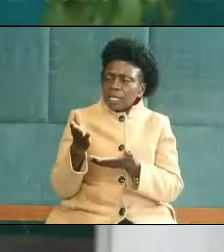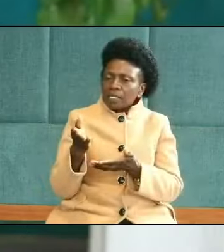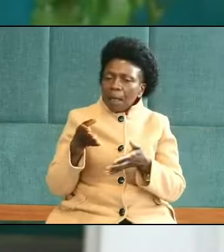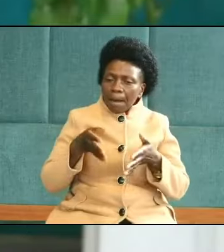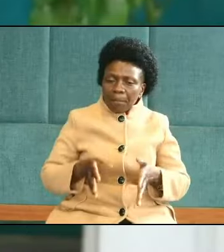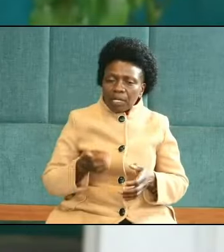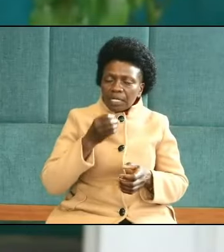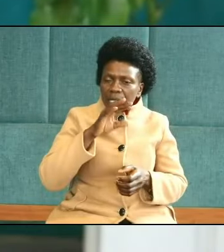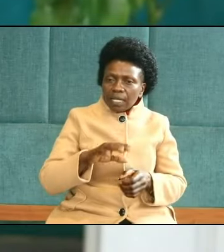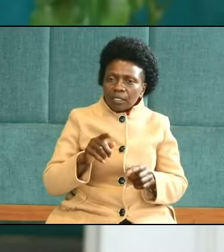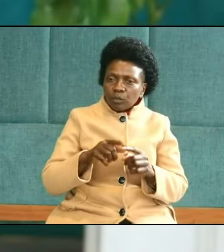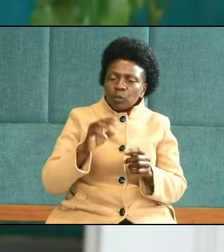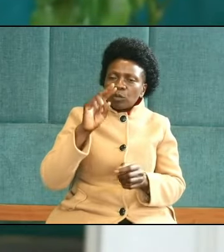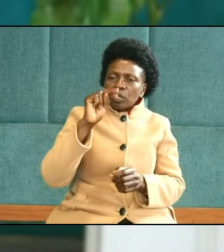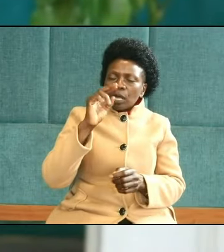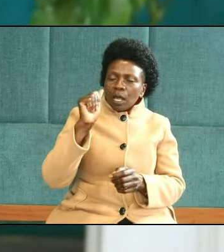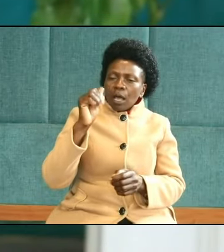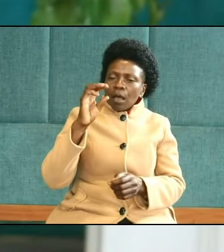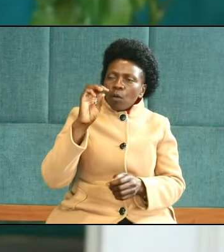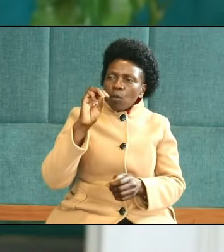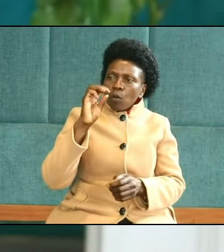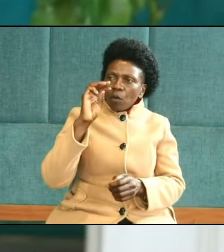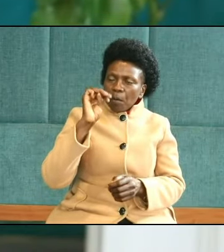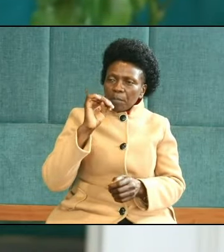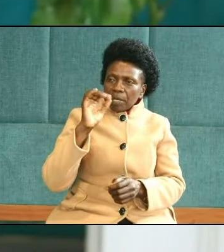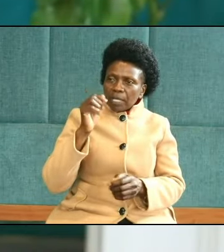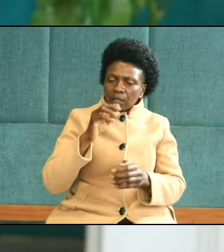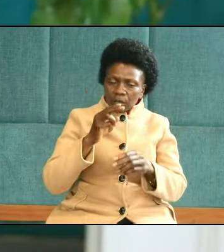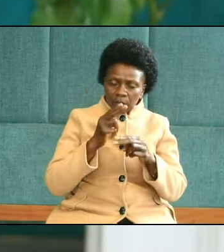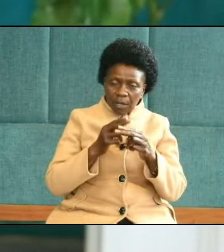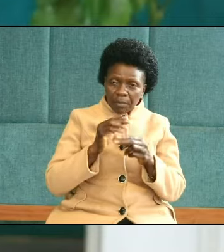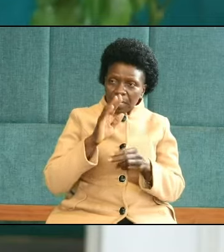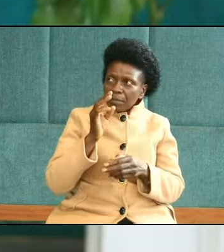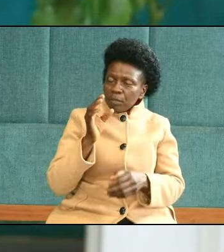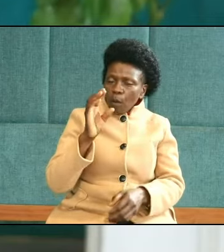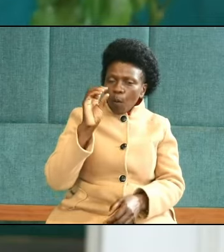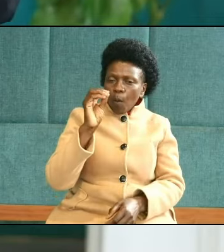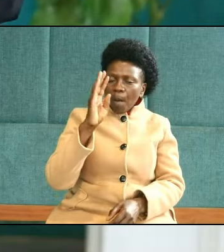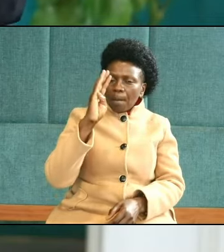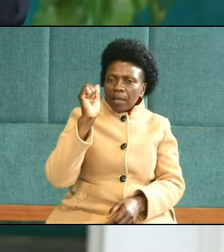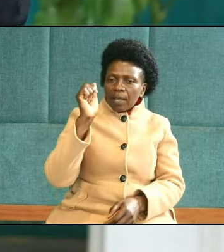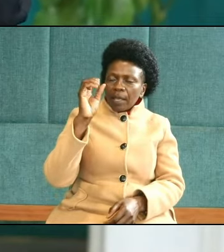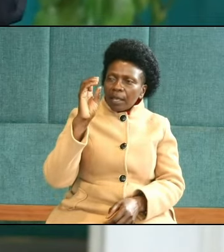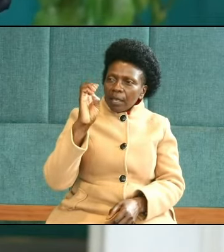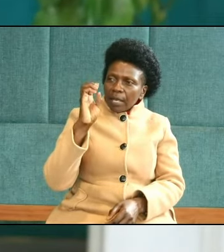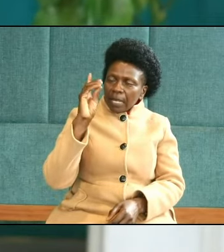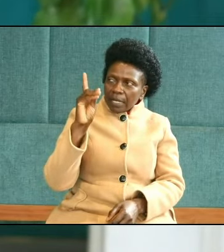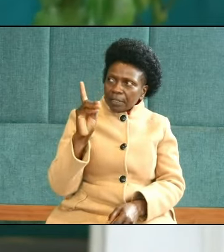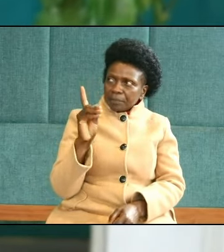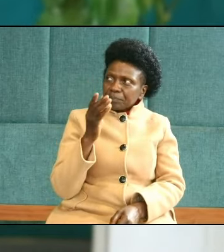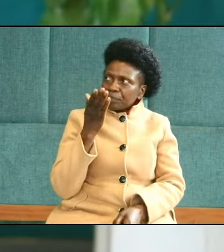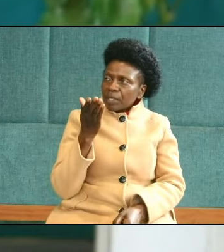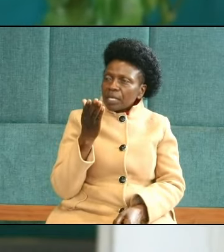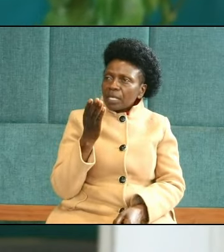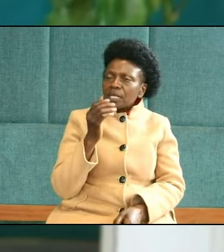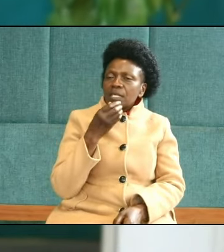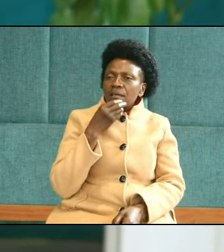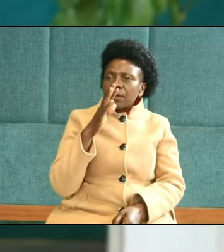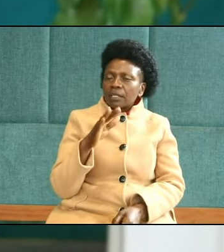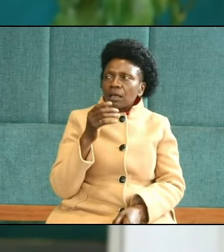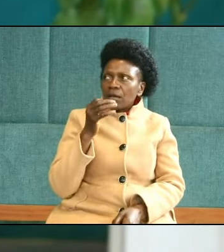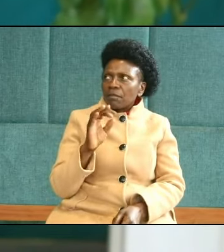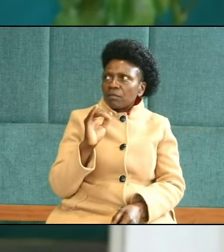a son to Naomi, and they called his name Obed. Notice the language. He is the father